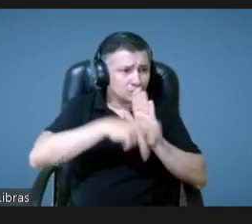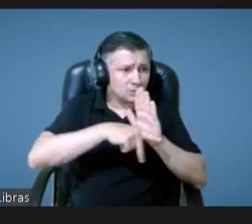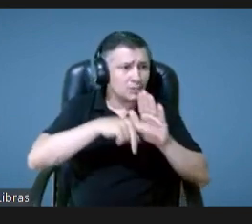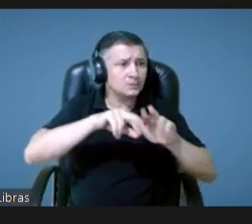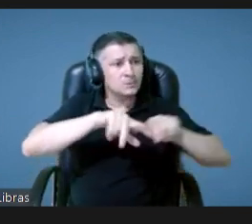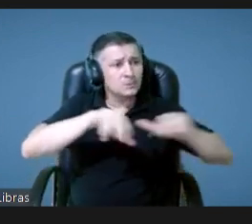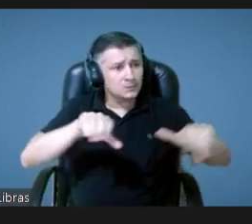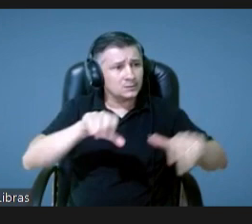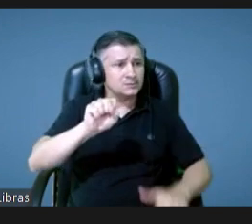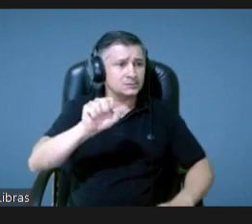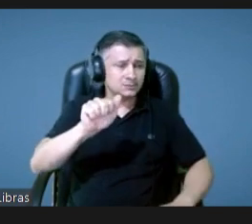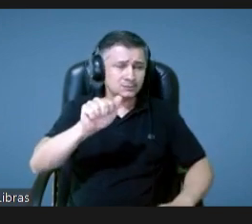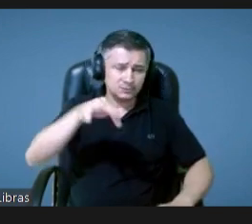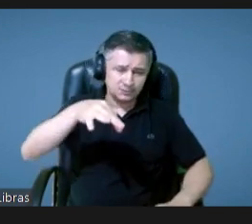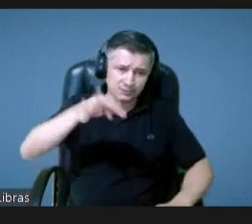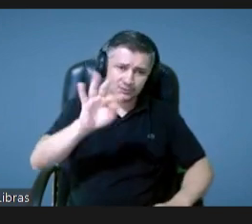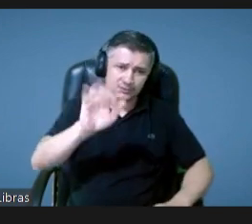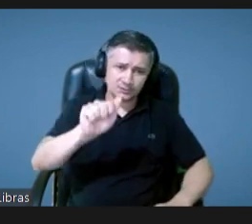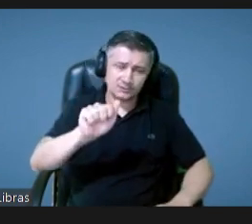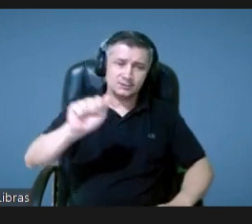Santa Helena project.